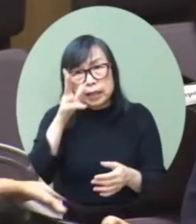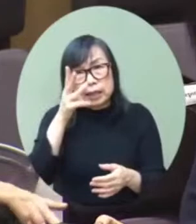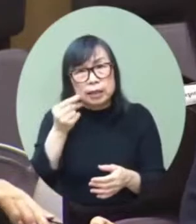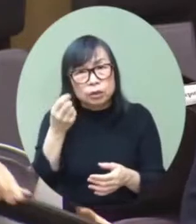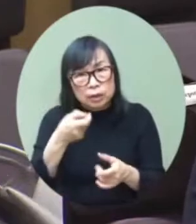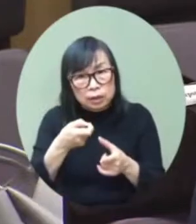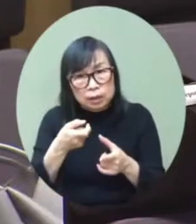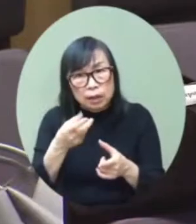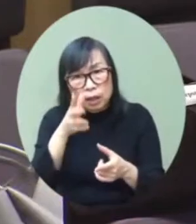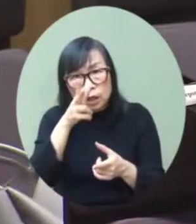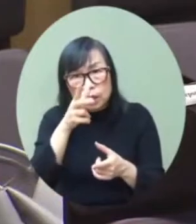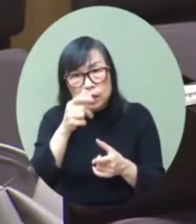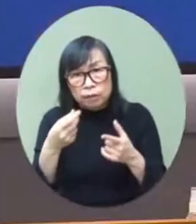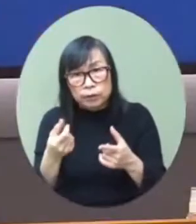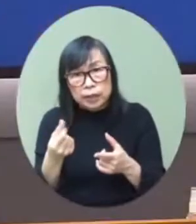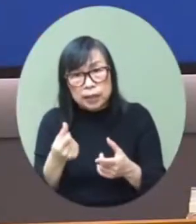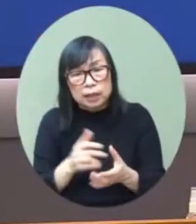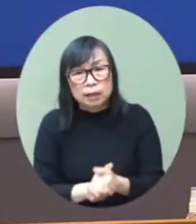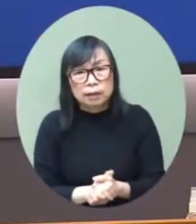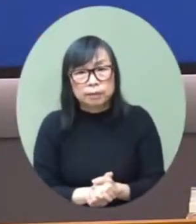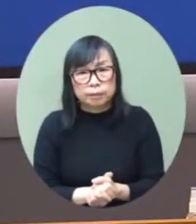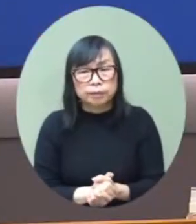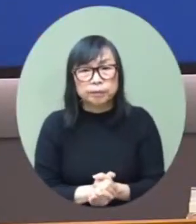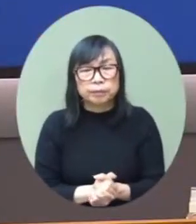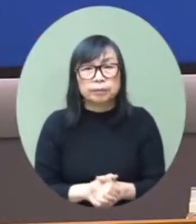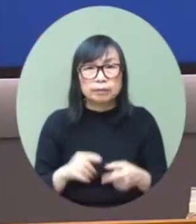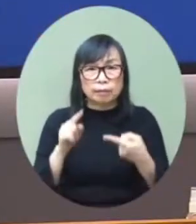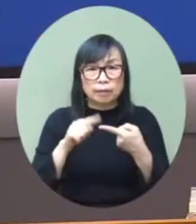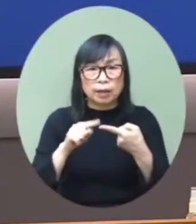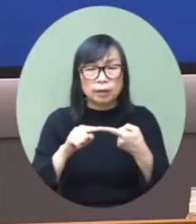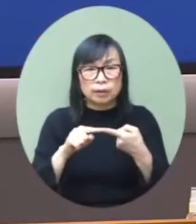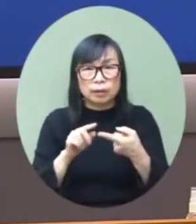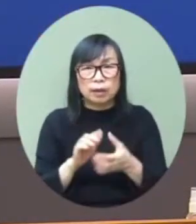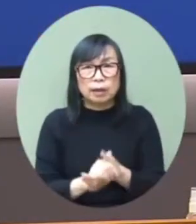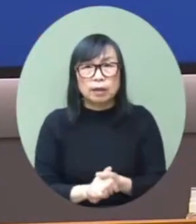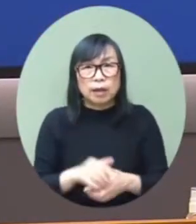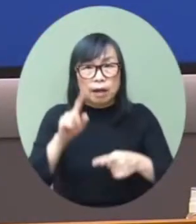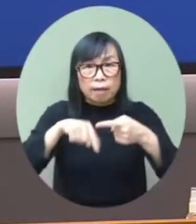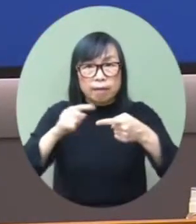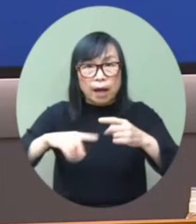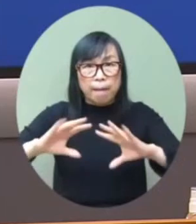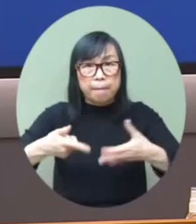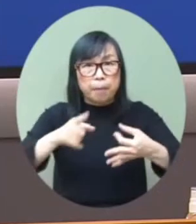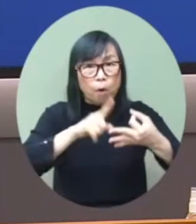low, would it be a drain of public resources? 2 questions.